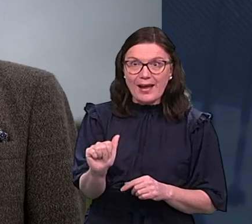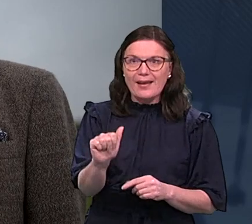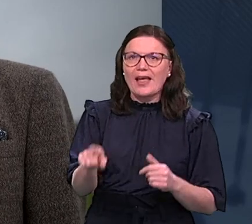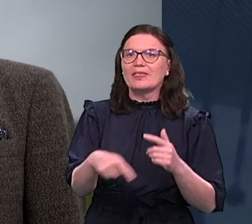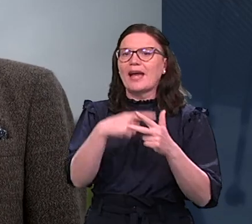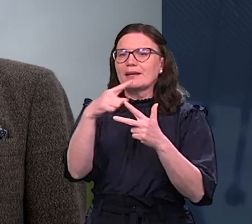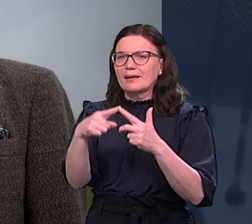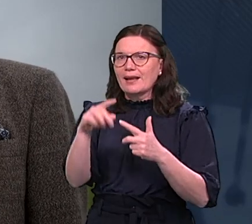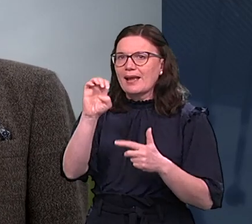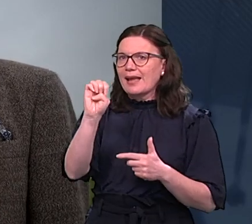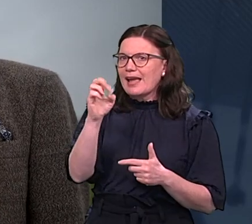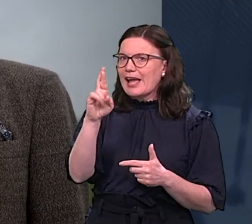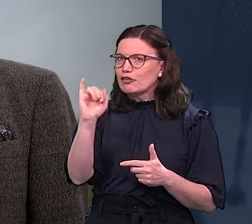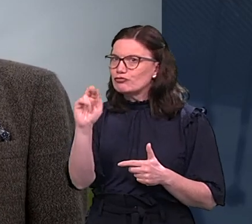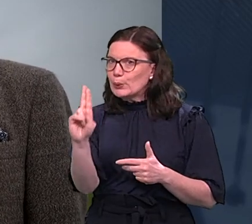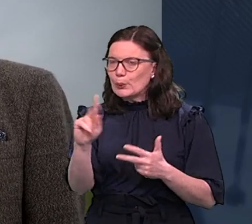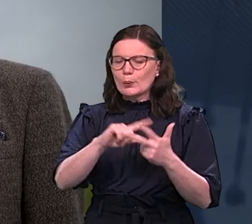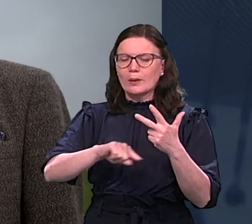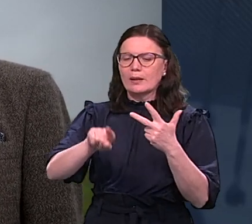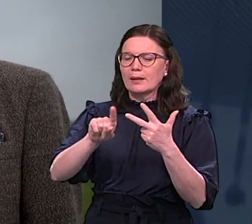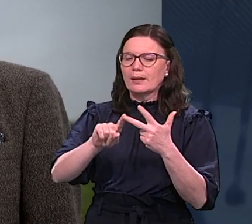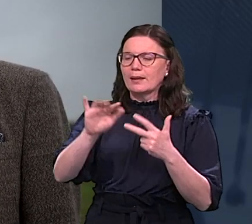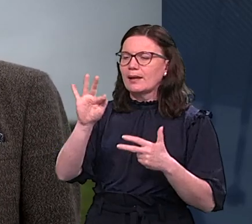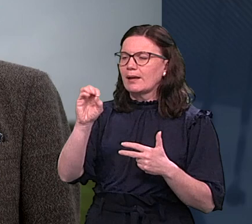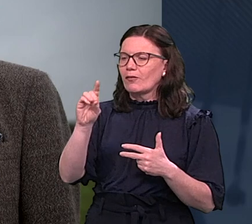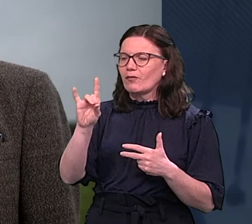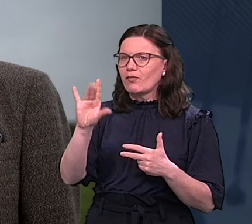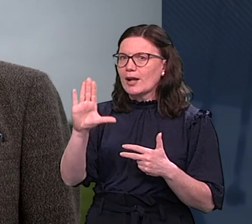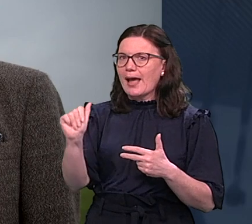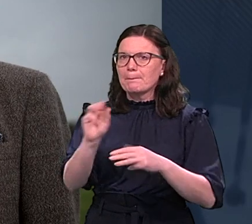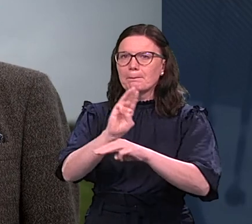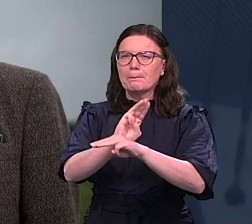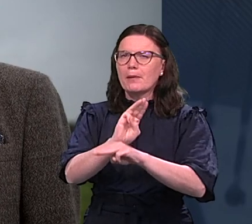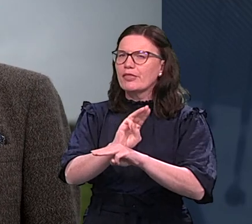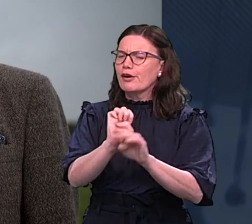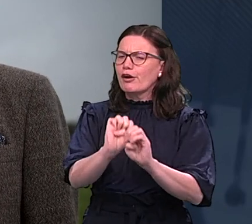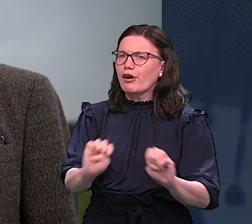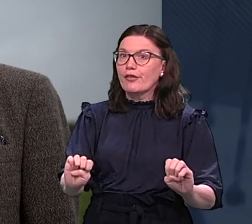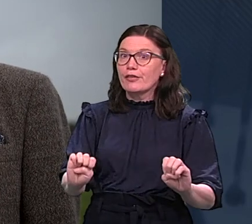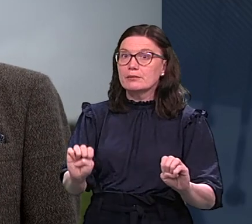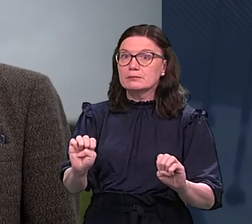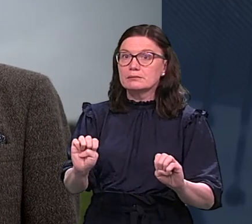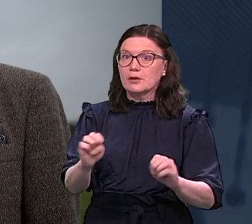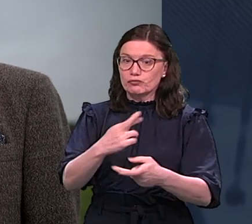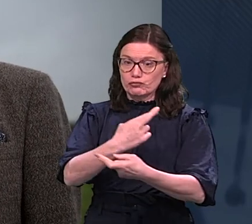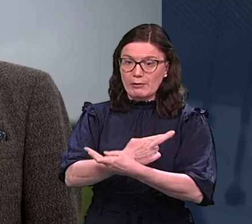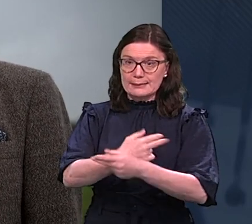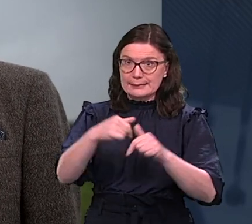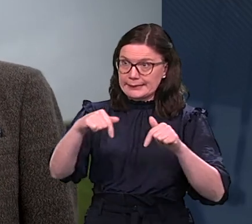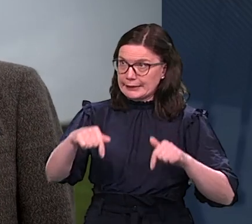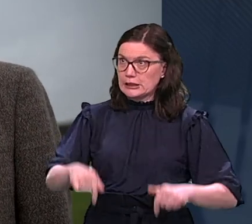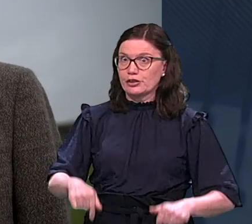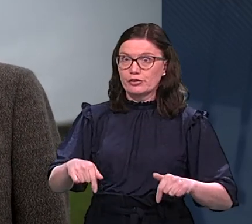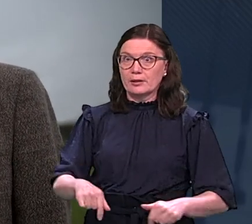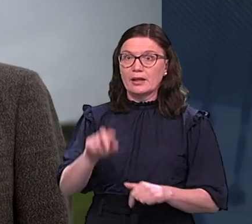Fodla. So Eru, Mother Earth, as the ancient people saw it, rests here at Uisneach, and that